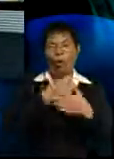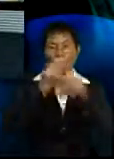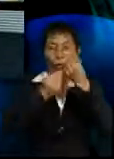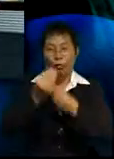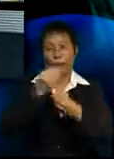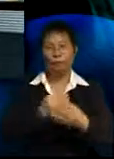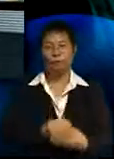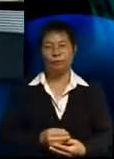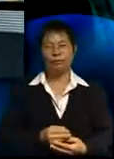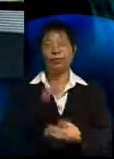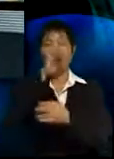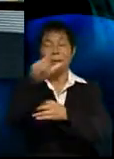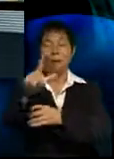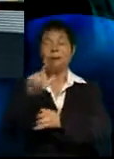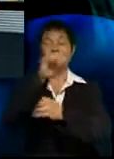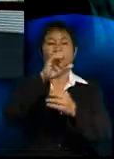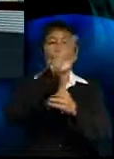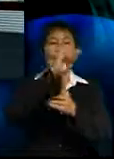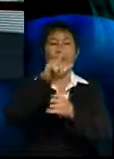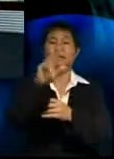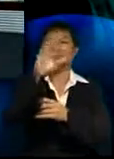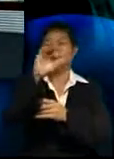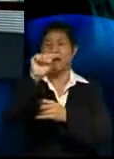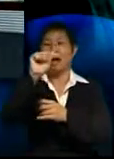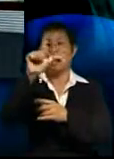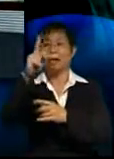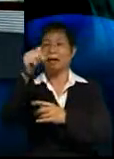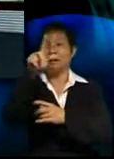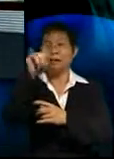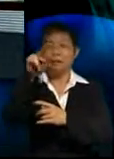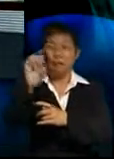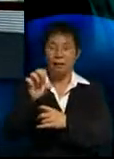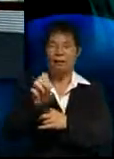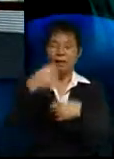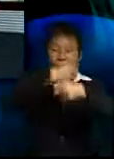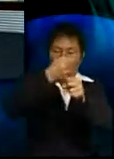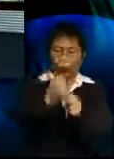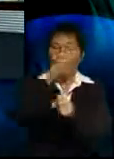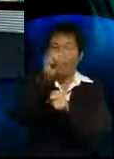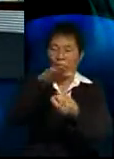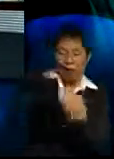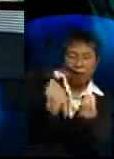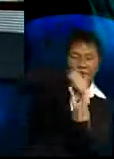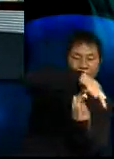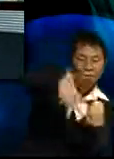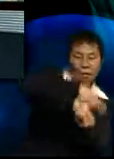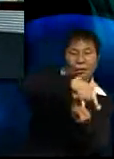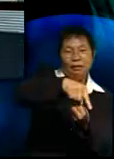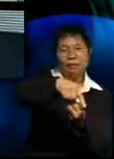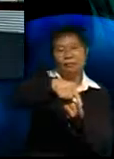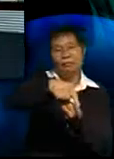You see, bile is alkaline in nature, so bile would form alkaline surroundings in the